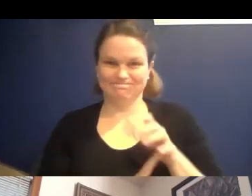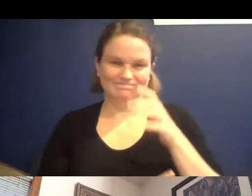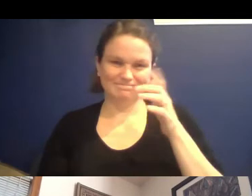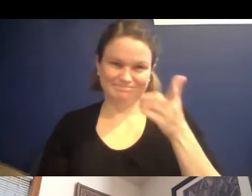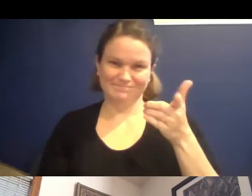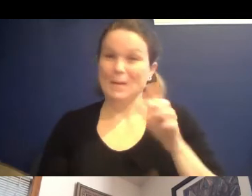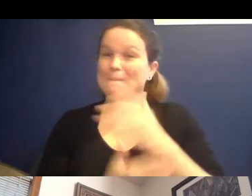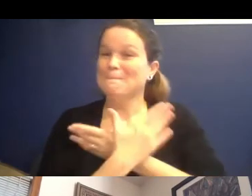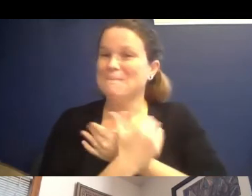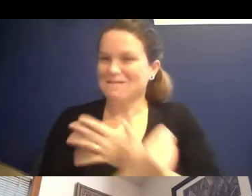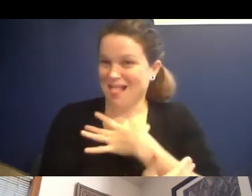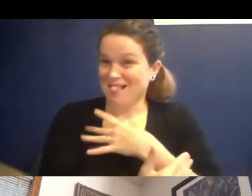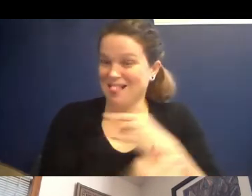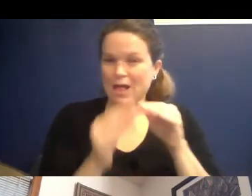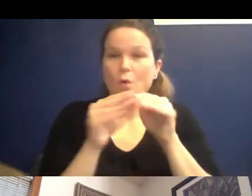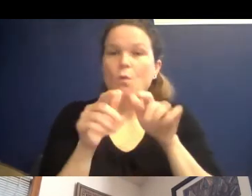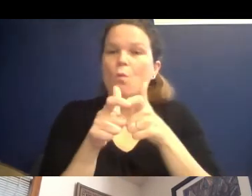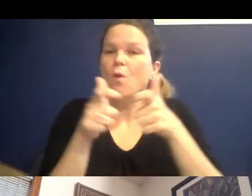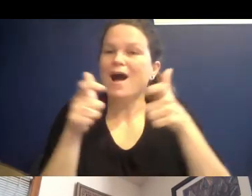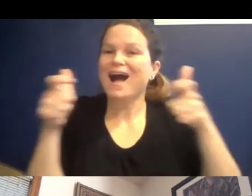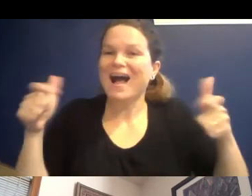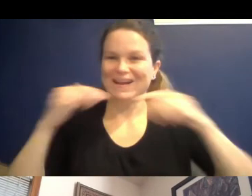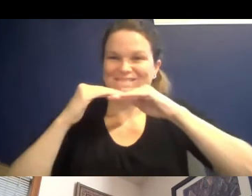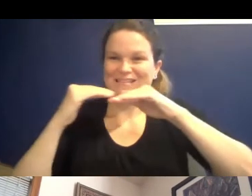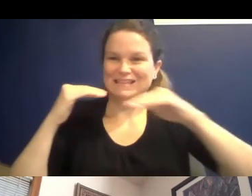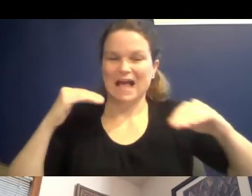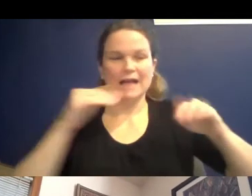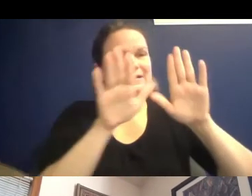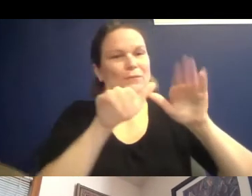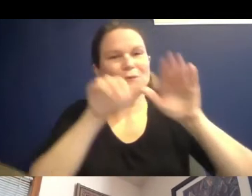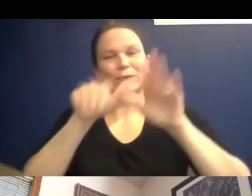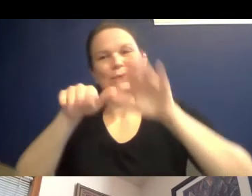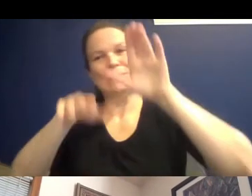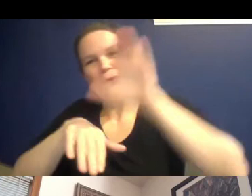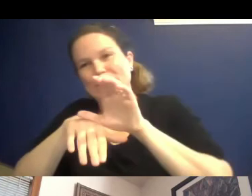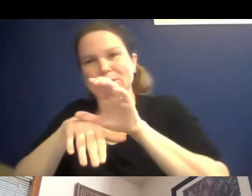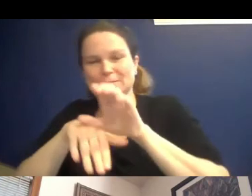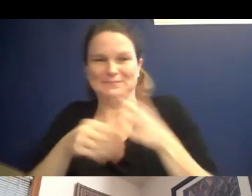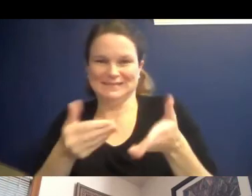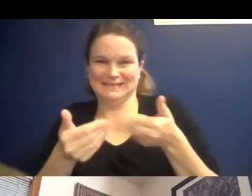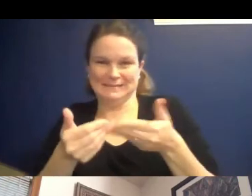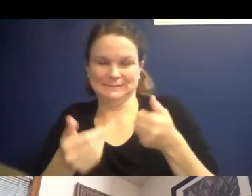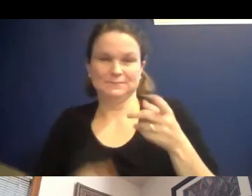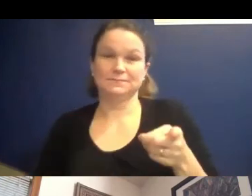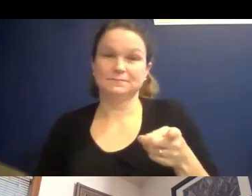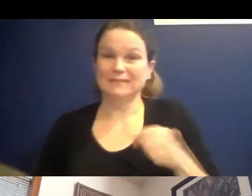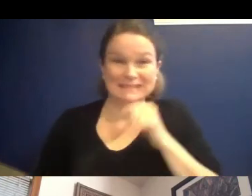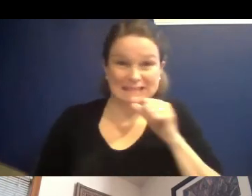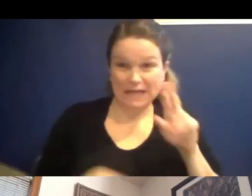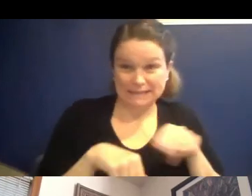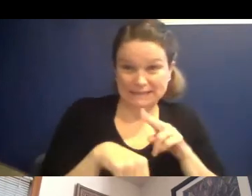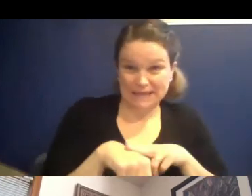butterflies like to land on wide, flat spaces. Another one is not native, it's called